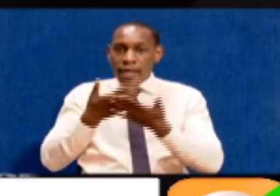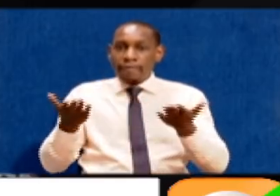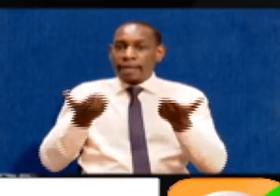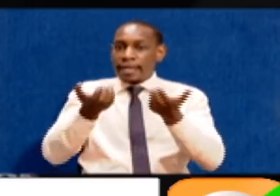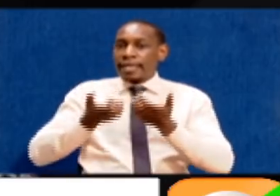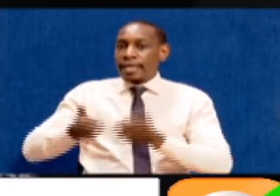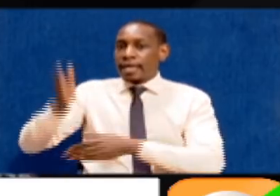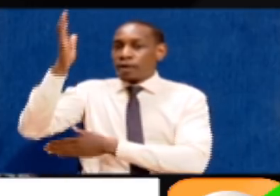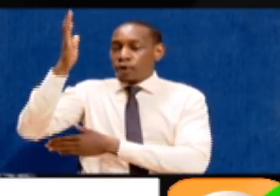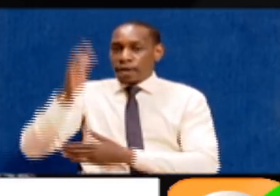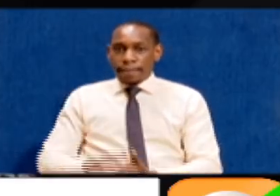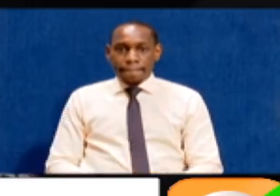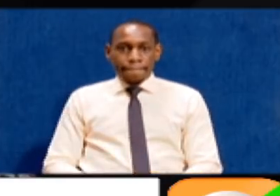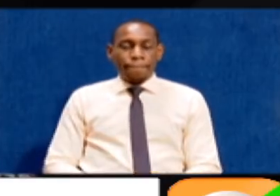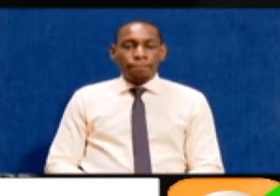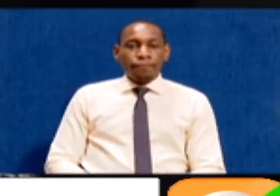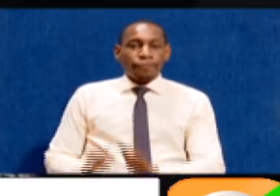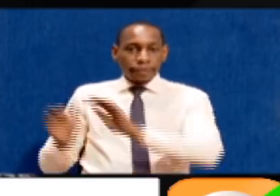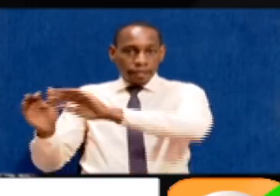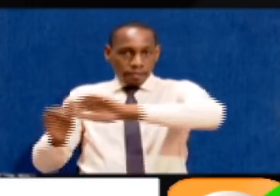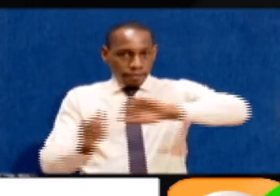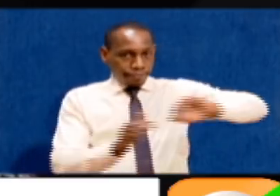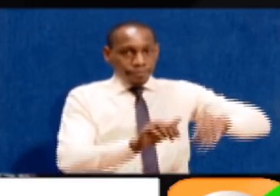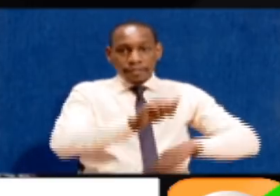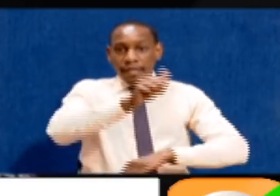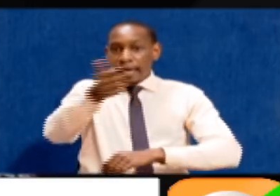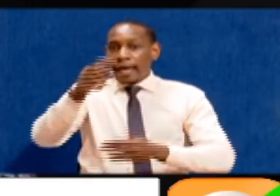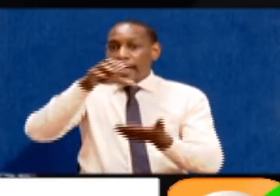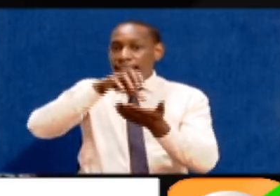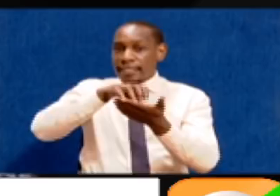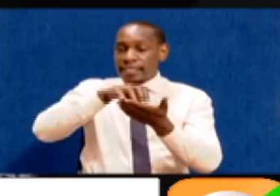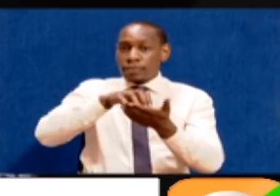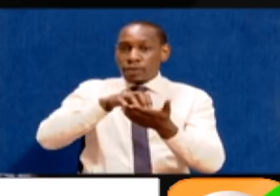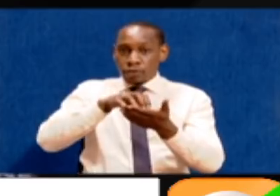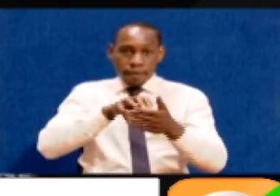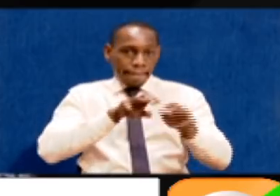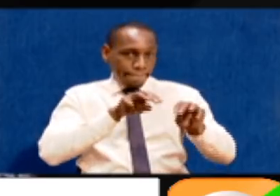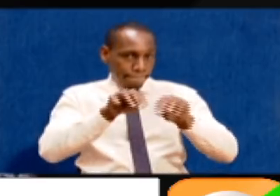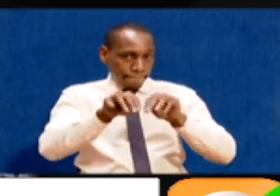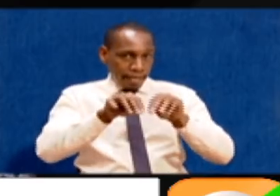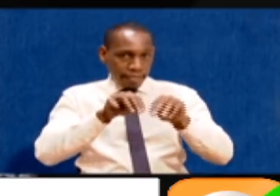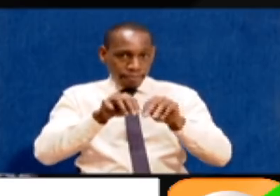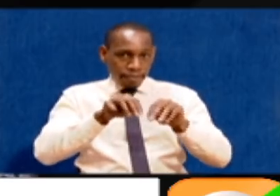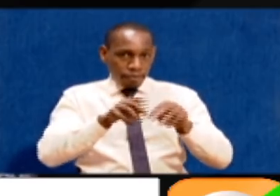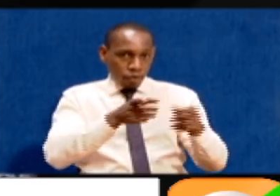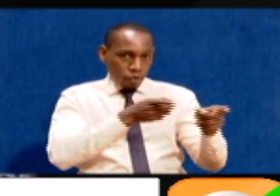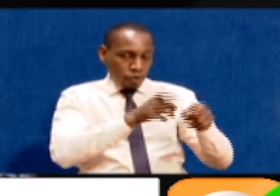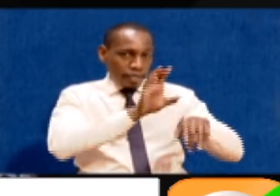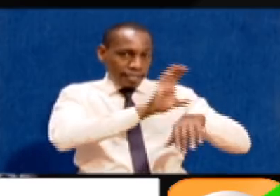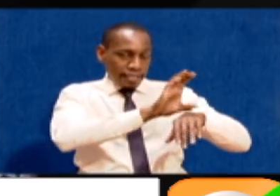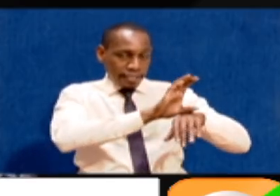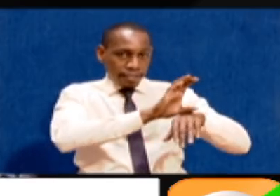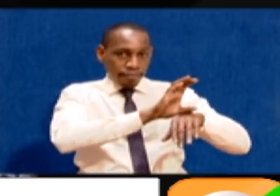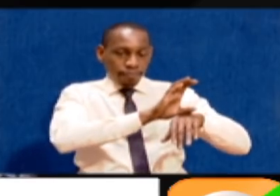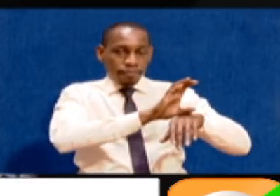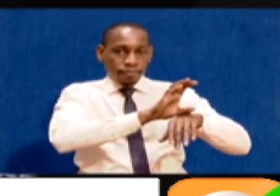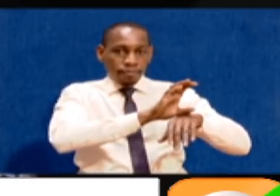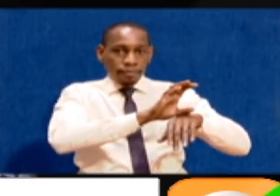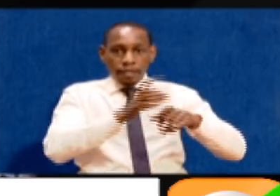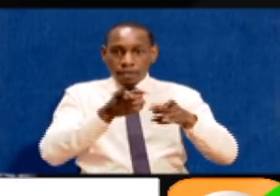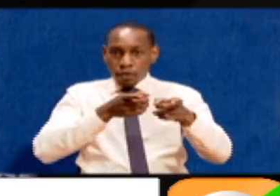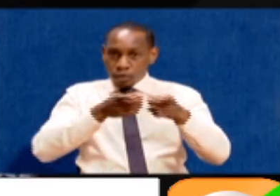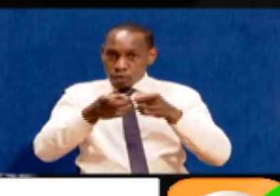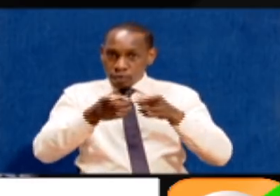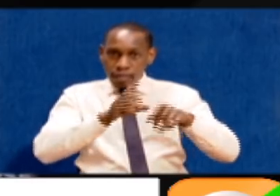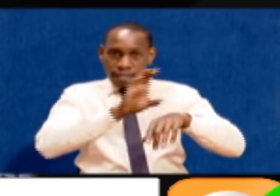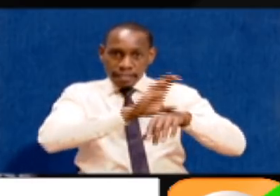need God. But on the other hand, when it comes to the management of the pulpit, of the management of